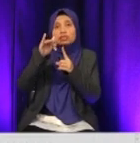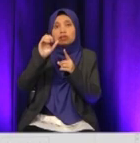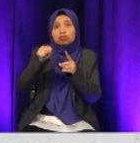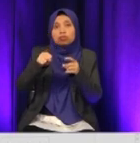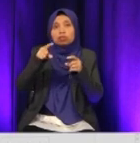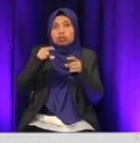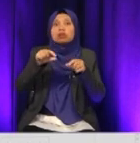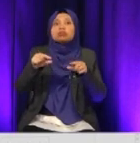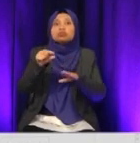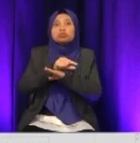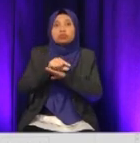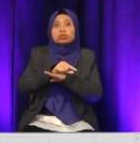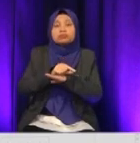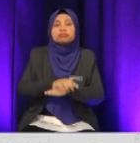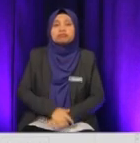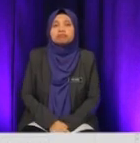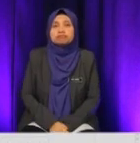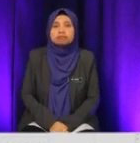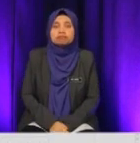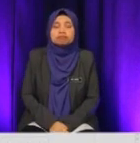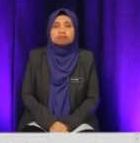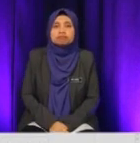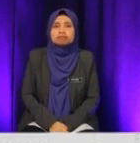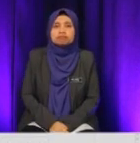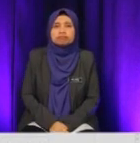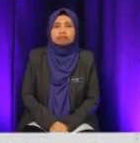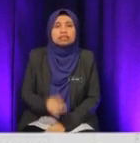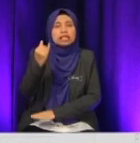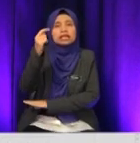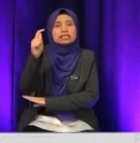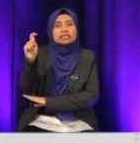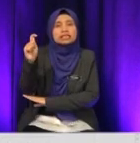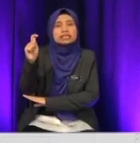answer? Where is it? I think